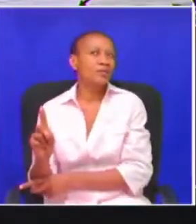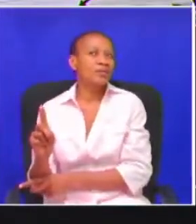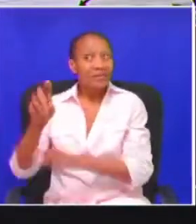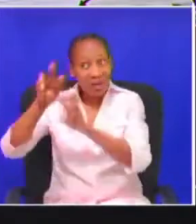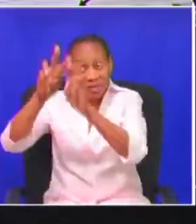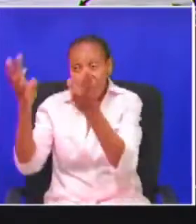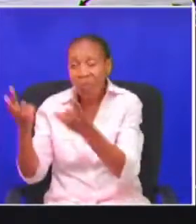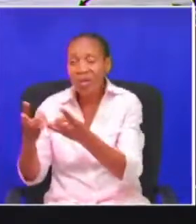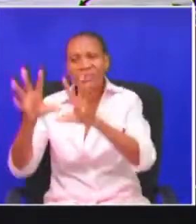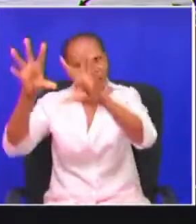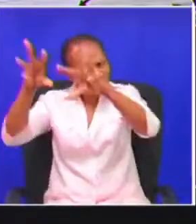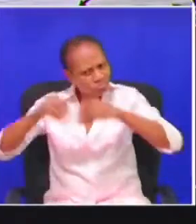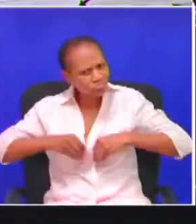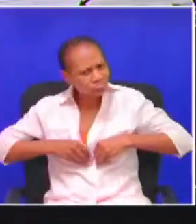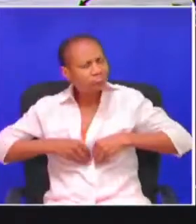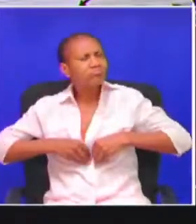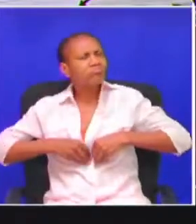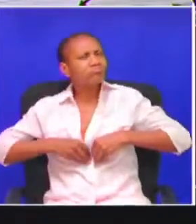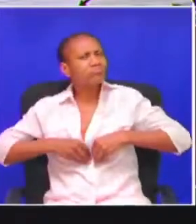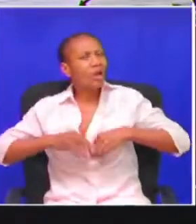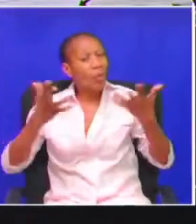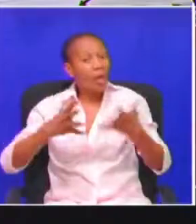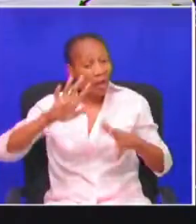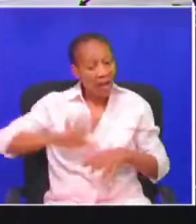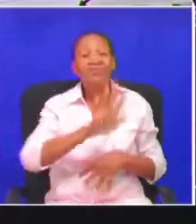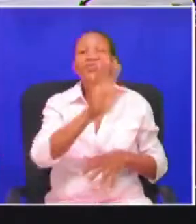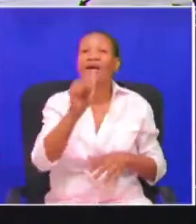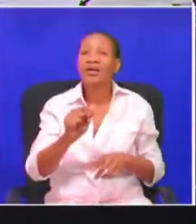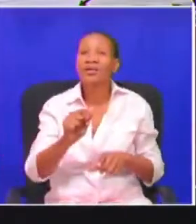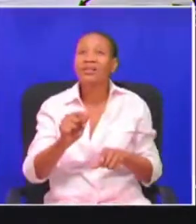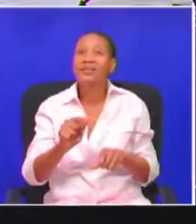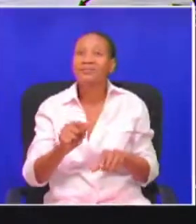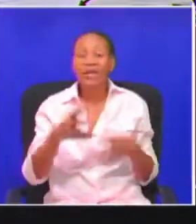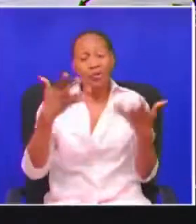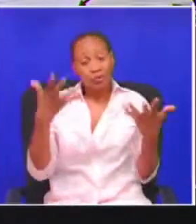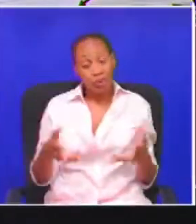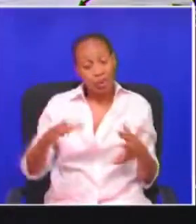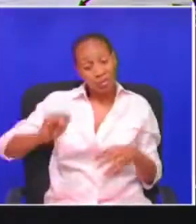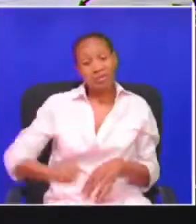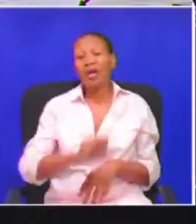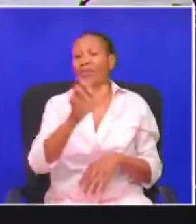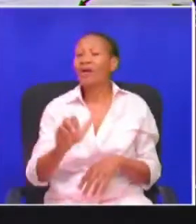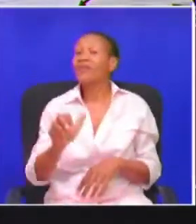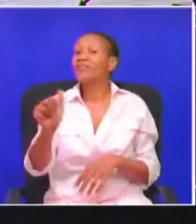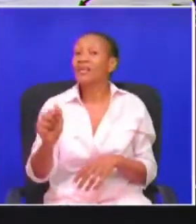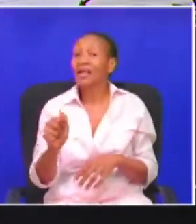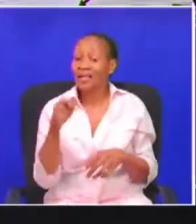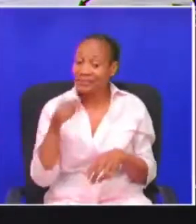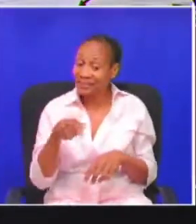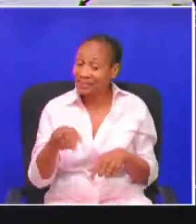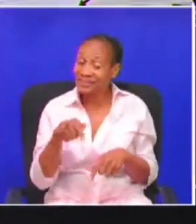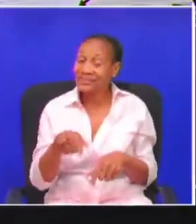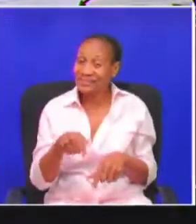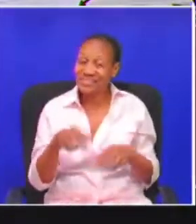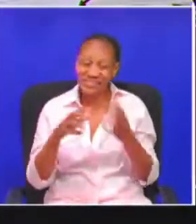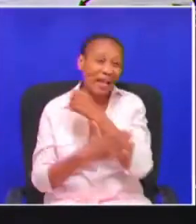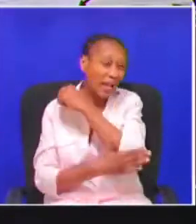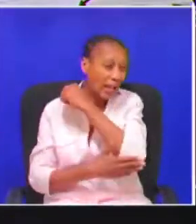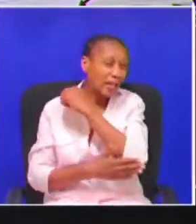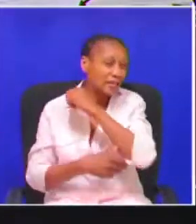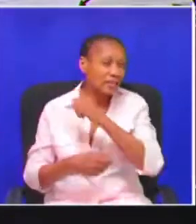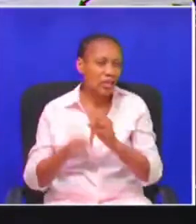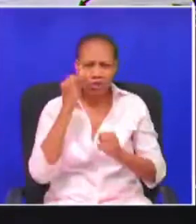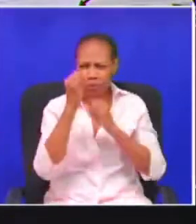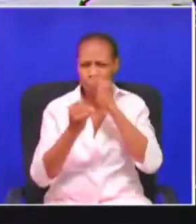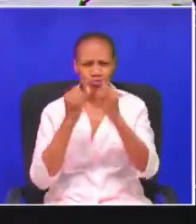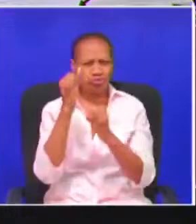by many other countries on our continent. And of course, as South Africa, being the industrialized country that we are,